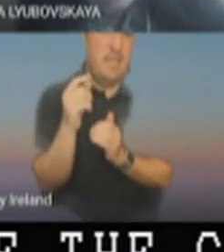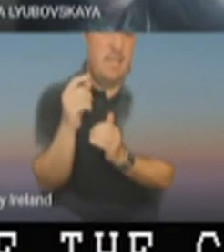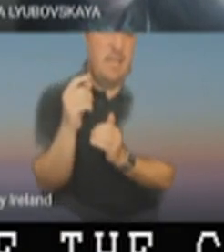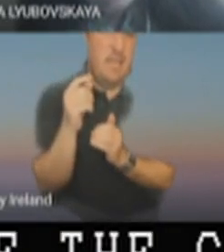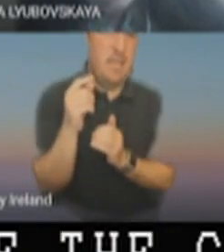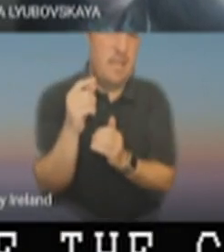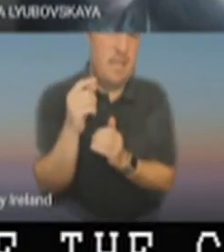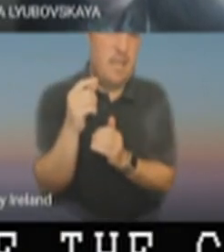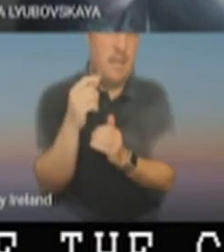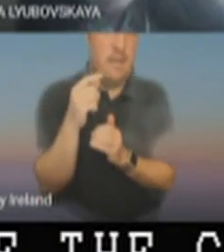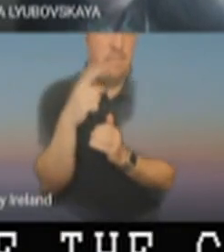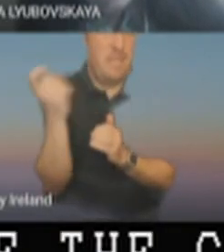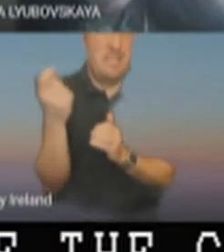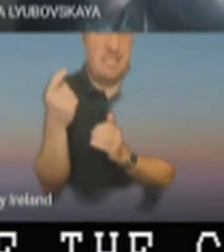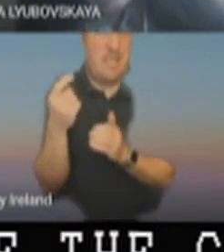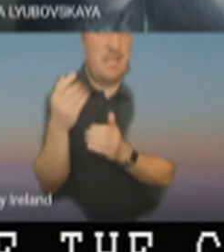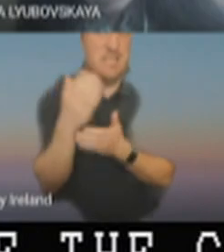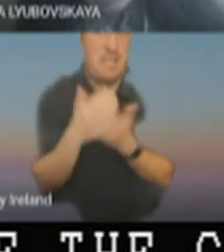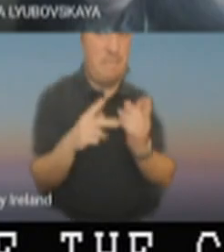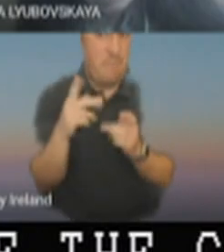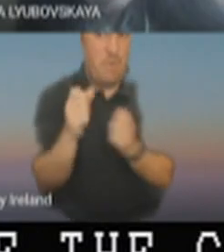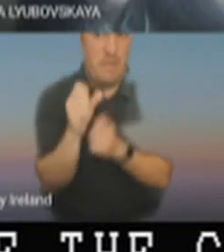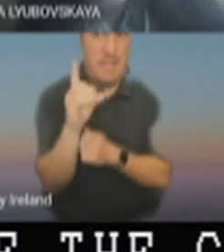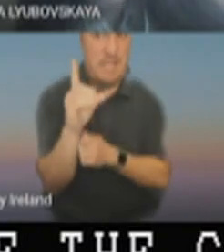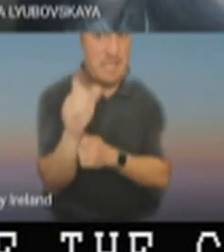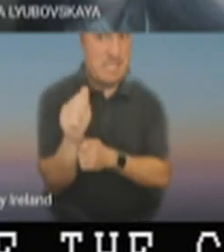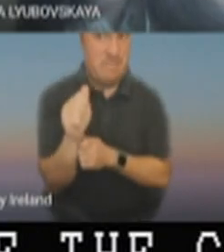is, the reason why I'm asking this